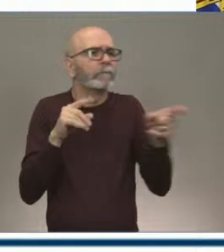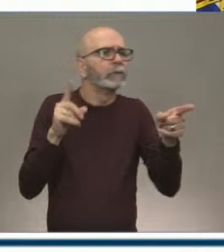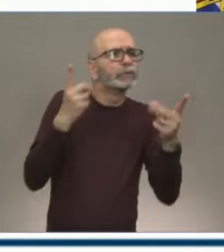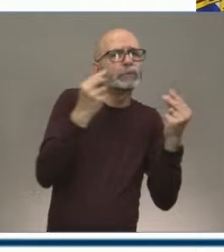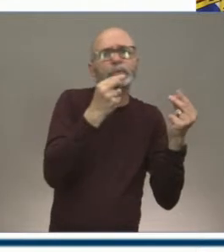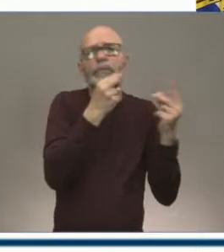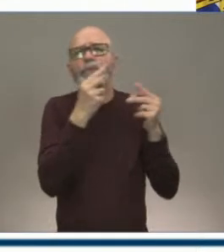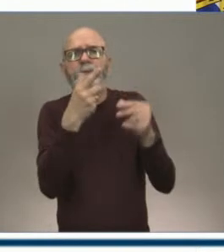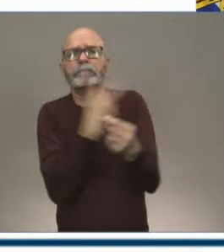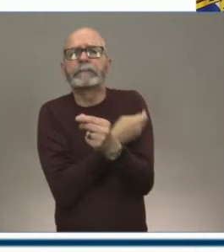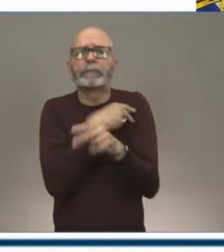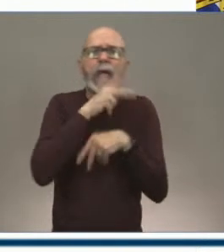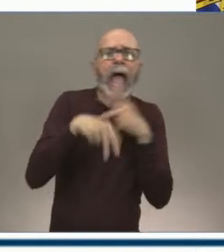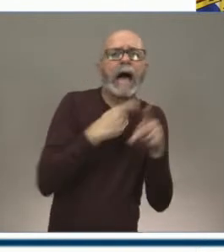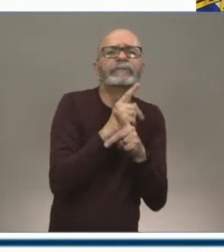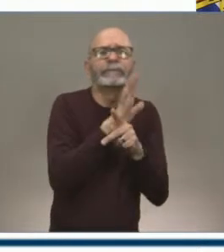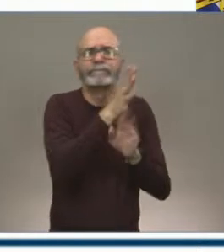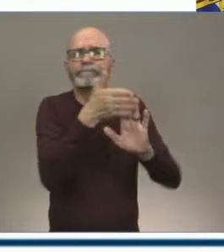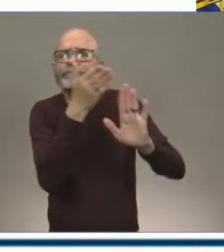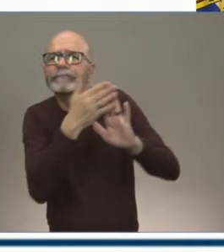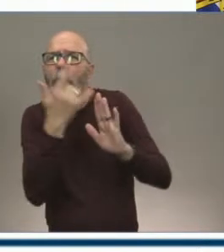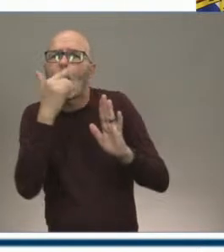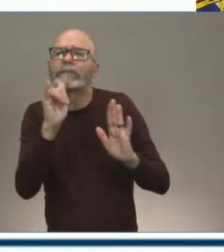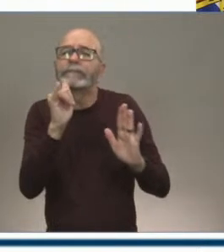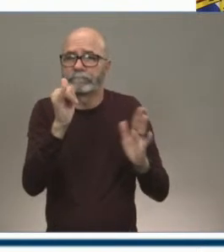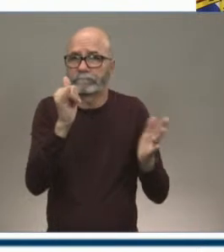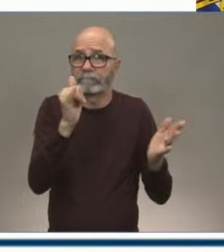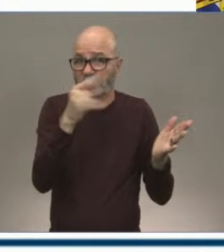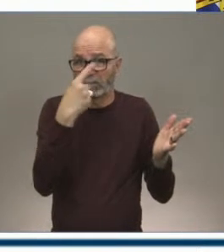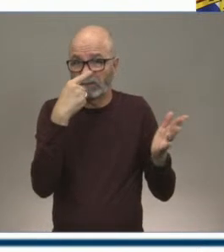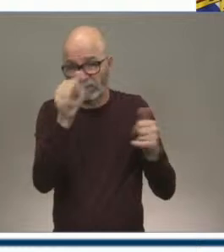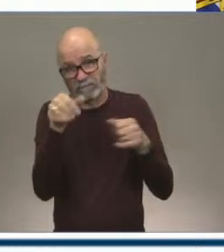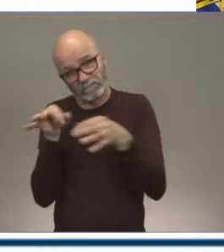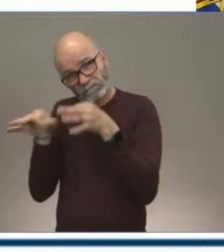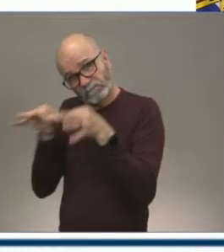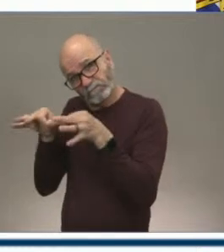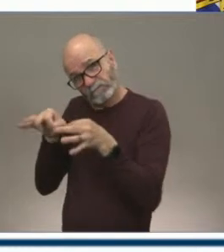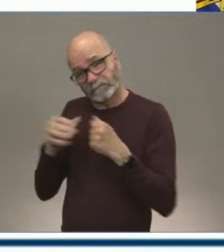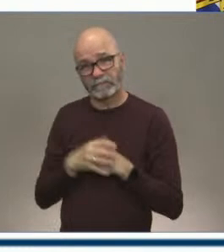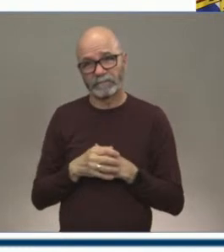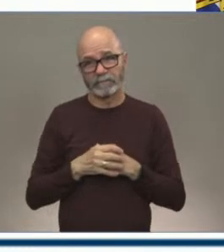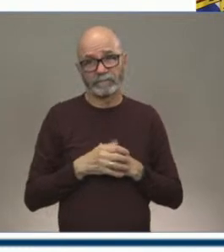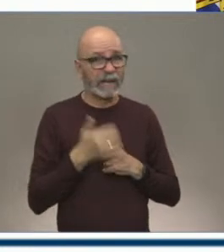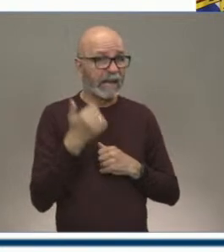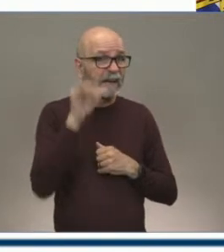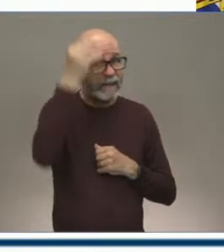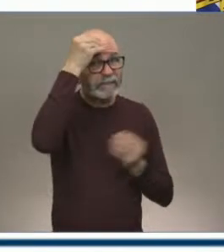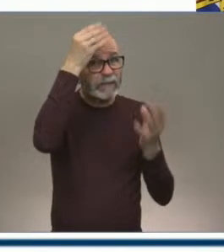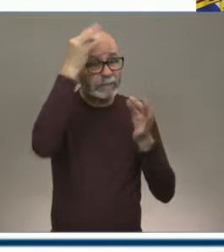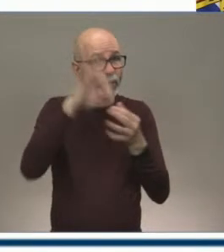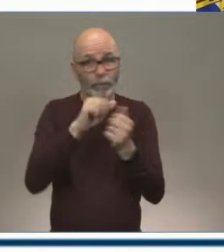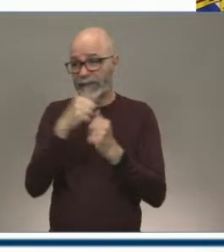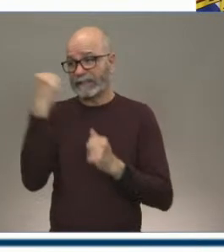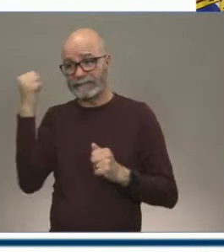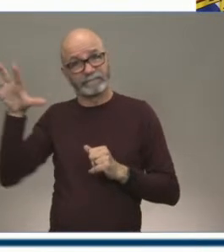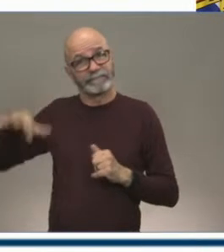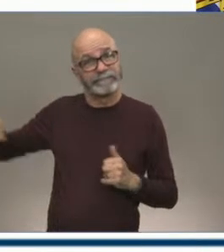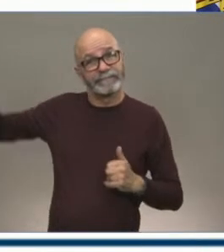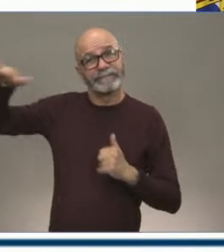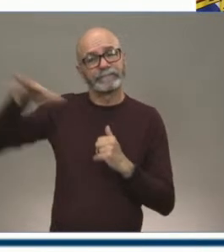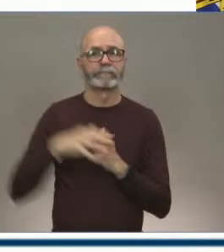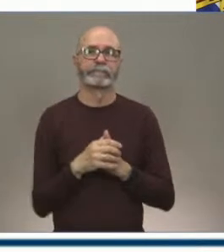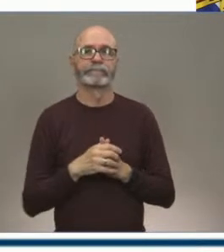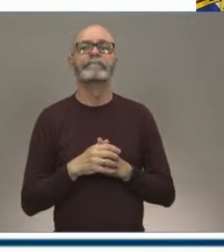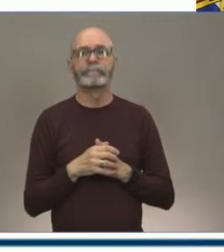is going. So I'm just looking to see if at this point you can give really any more information about the minority